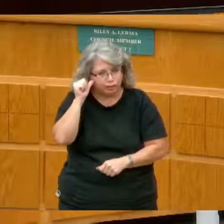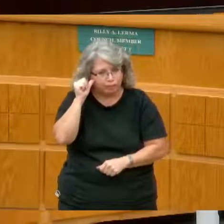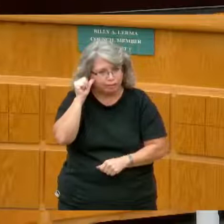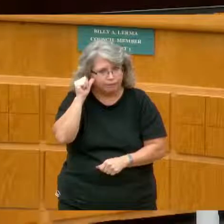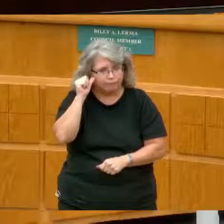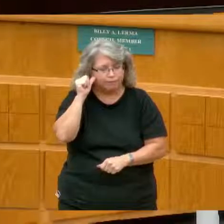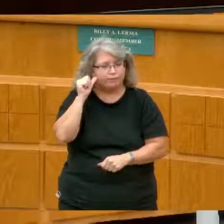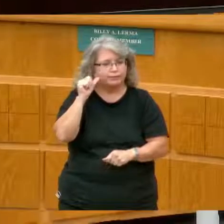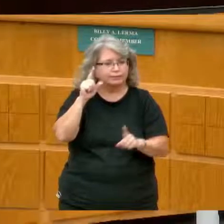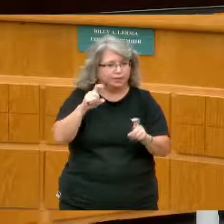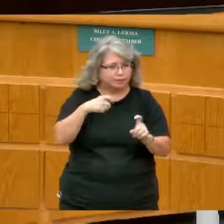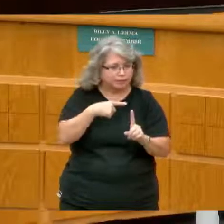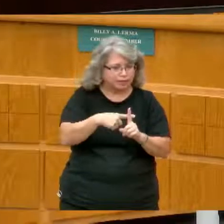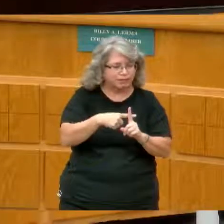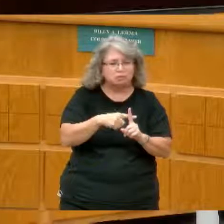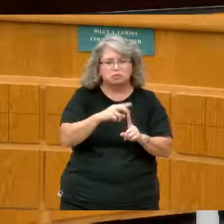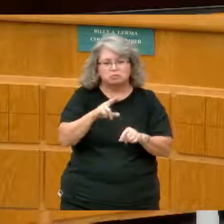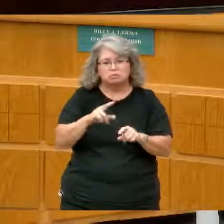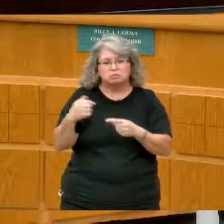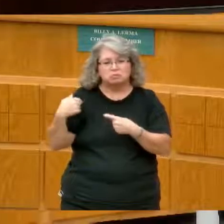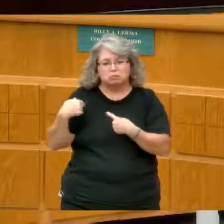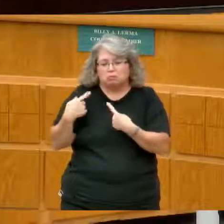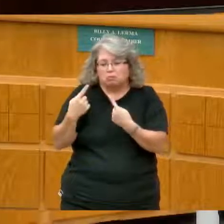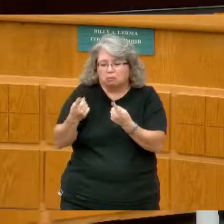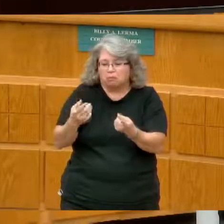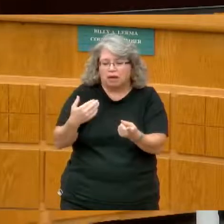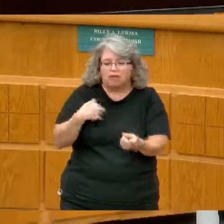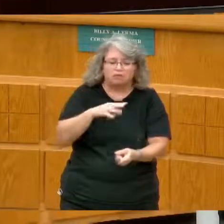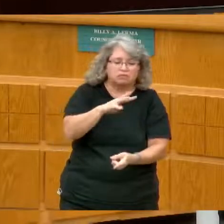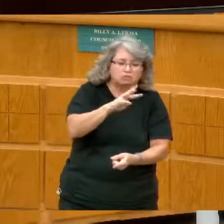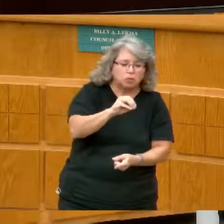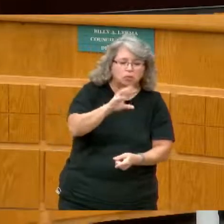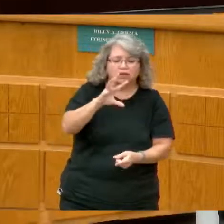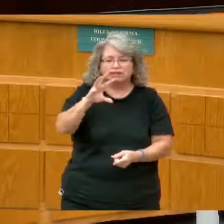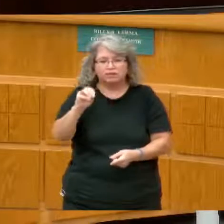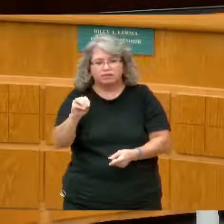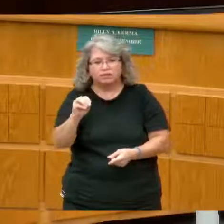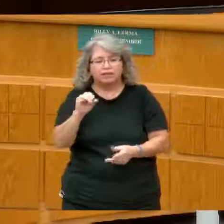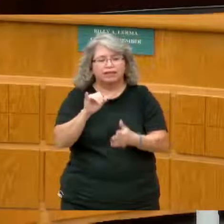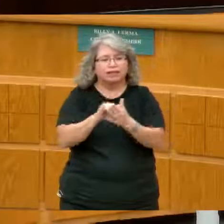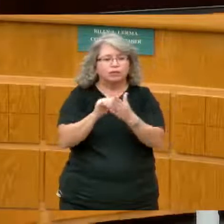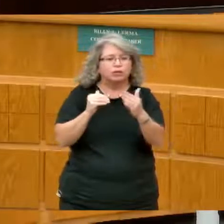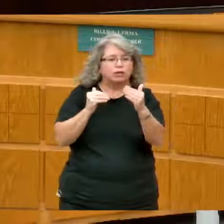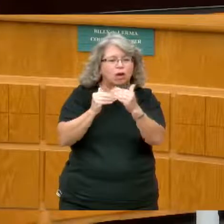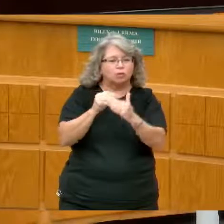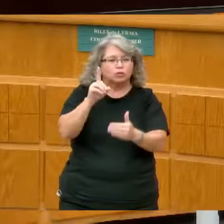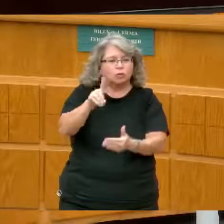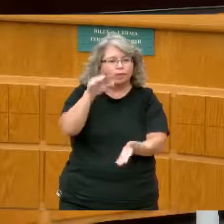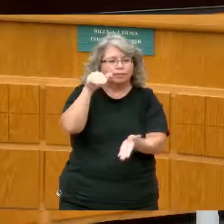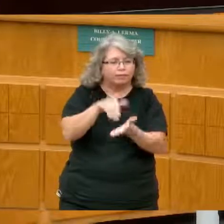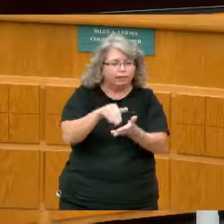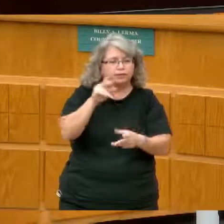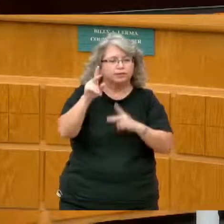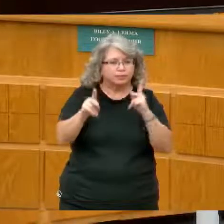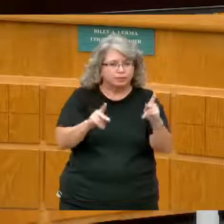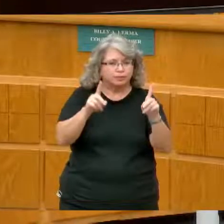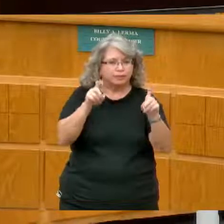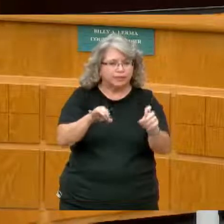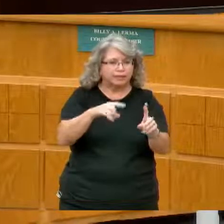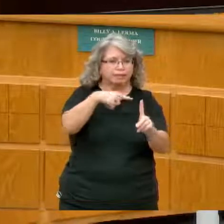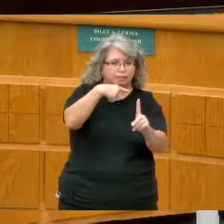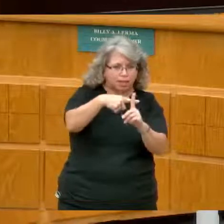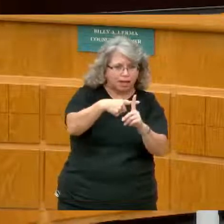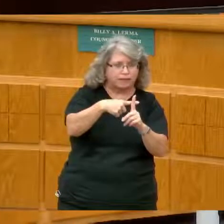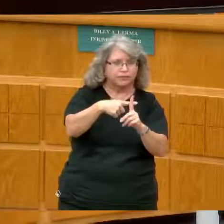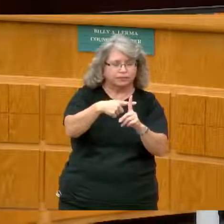normally have around 40, 50 people test positive a day. This was almost 1,000 people that tested positive in one day.